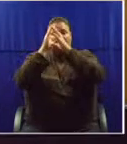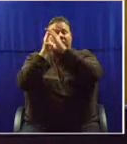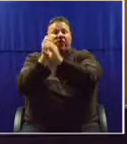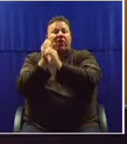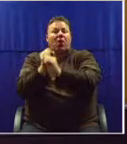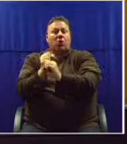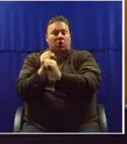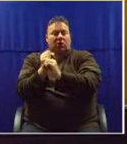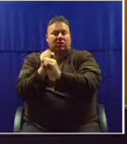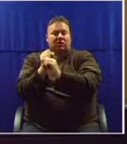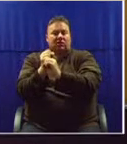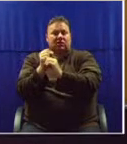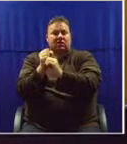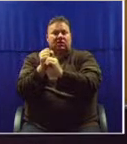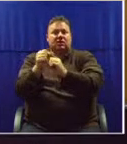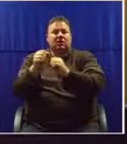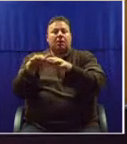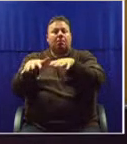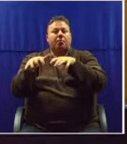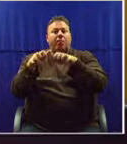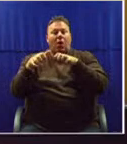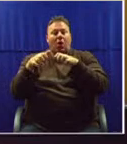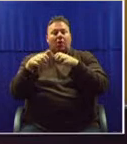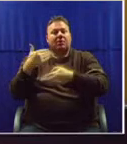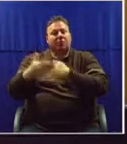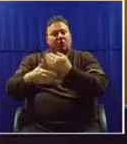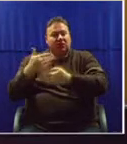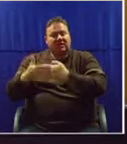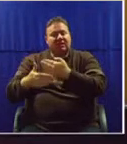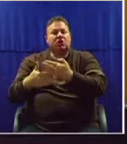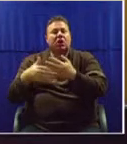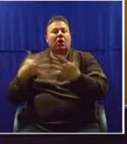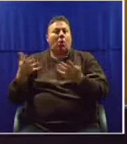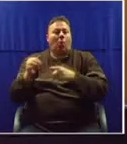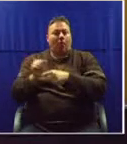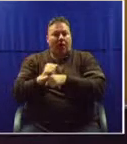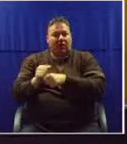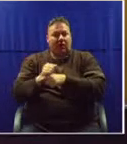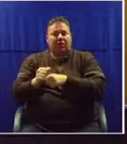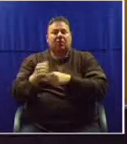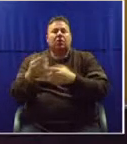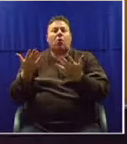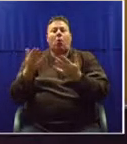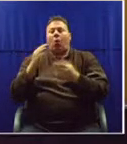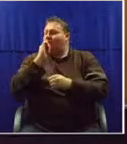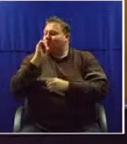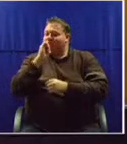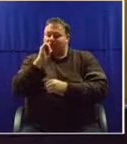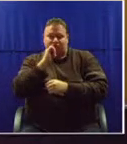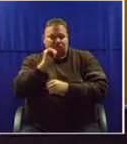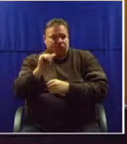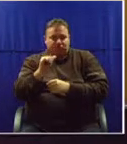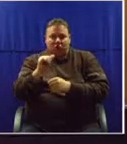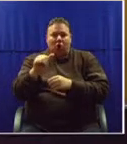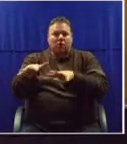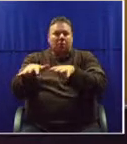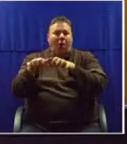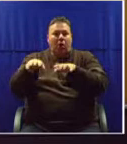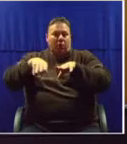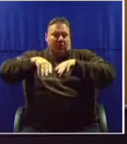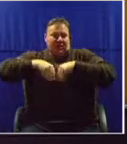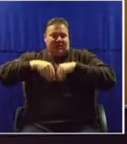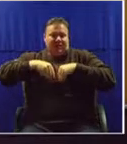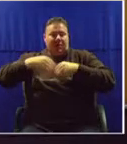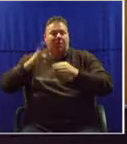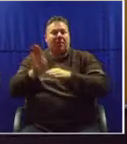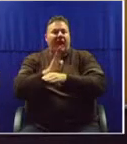parliamentary procedure or practice or a matter relating to unparliamentary conduct as defined and must be raised